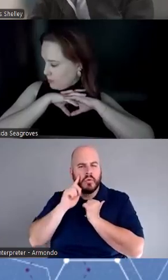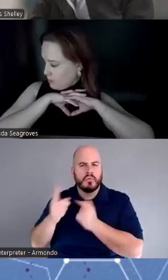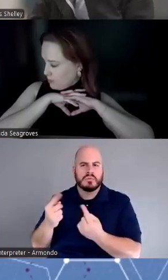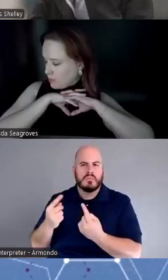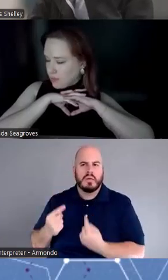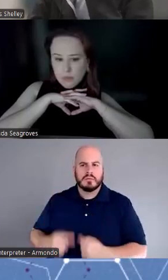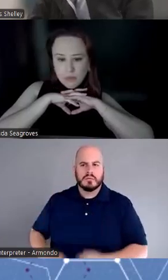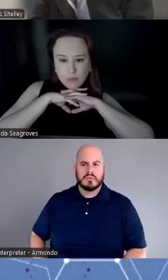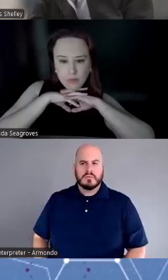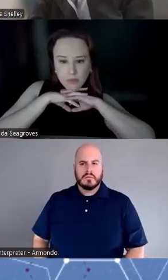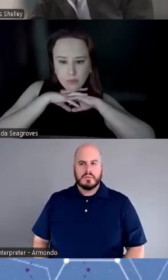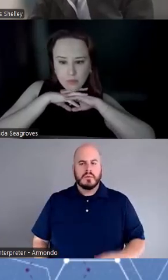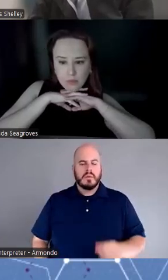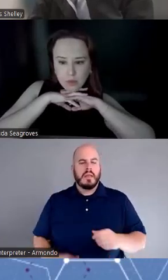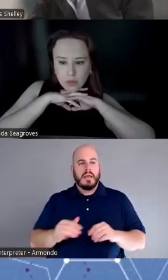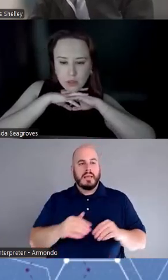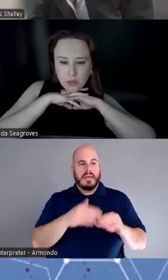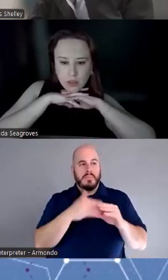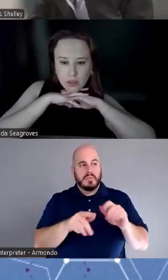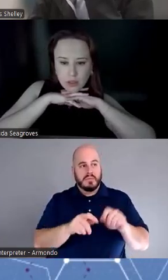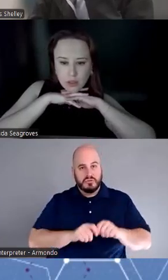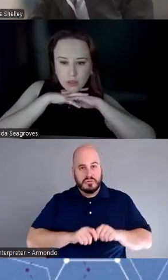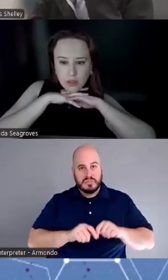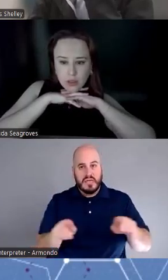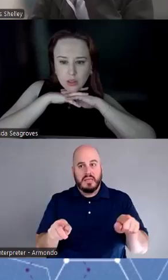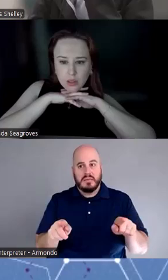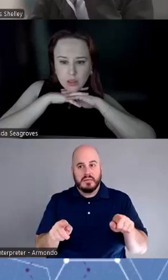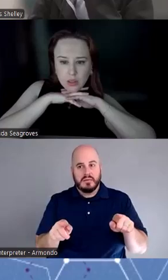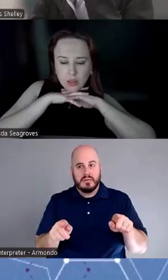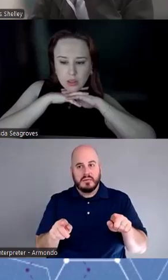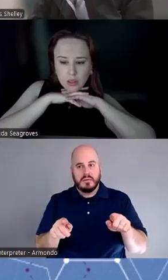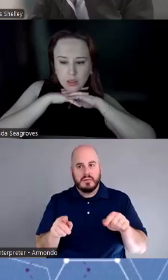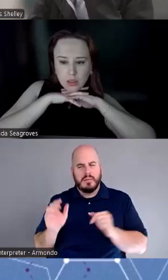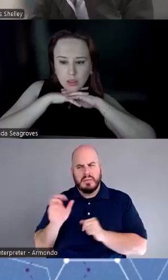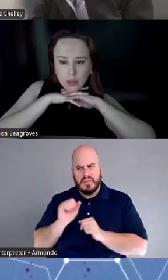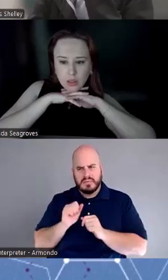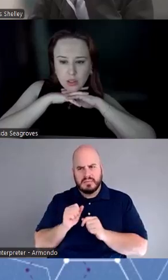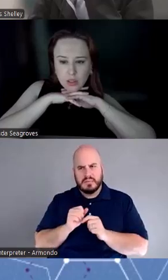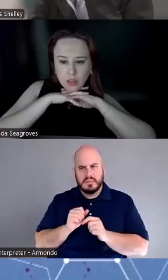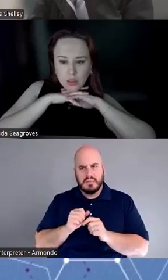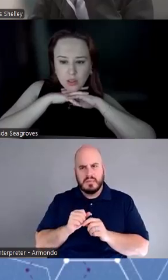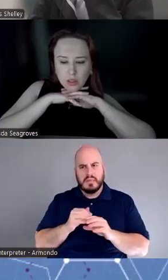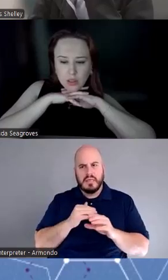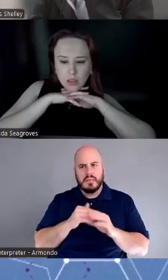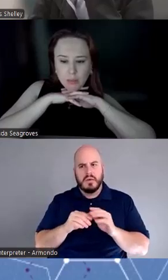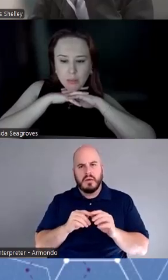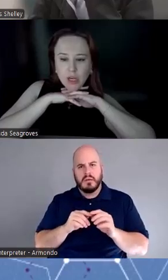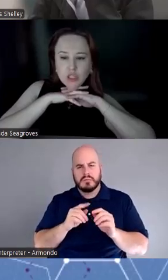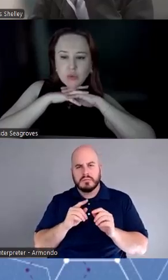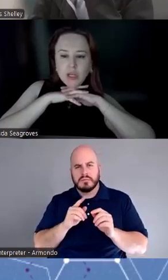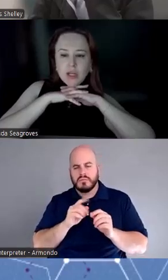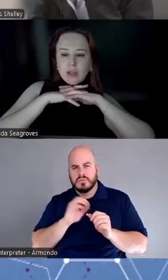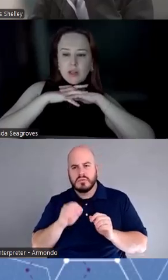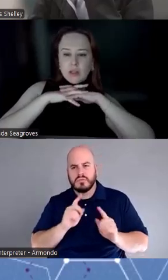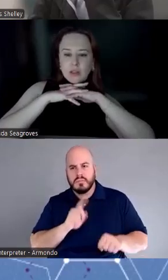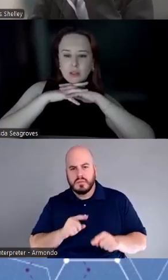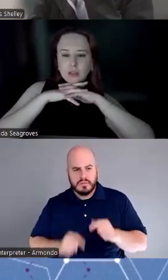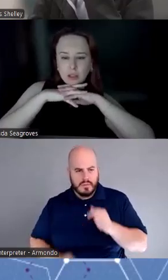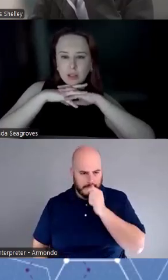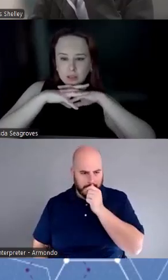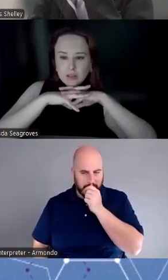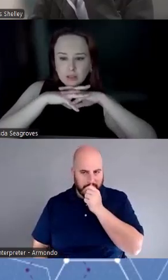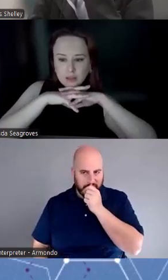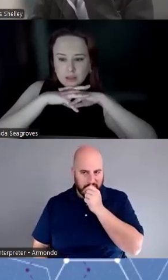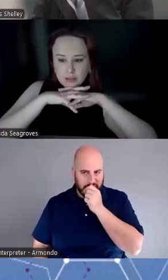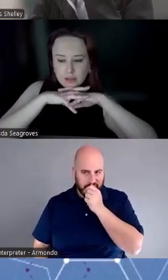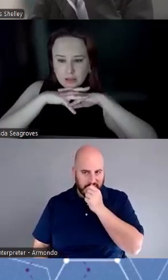As in emails that are sent, that maybe I'm guessing error rate of responses. Did you Bonnie, want if you to? just want to add one more,